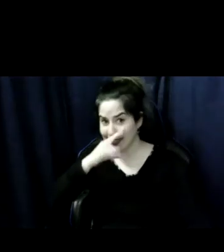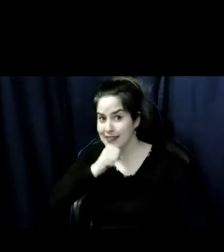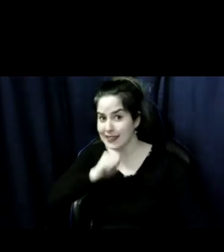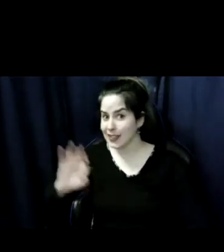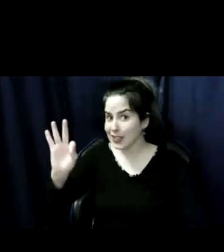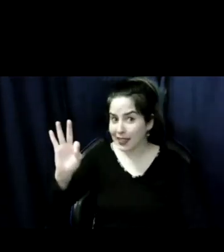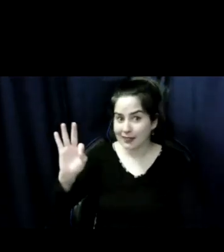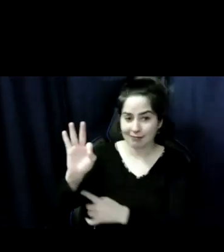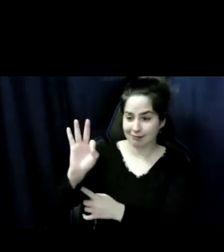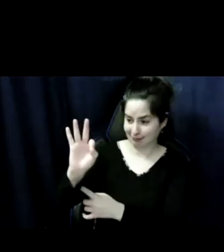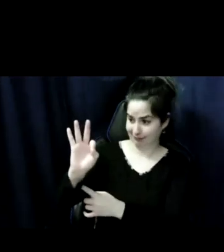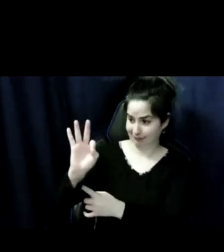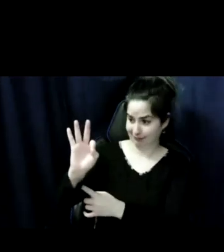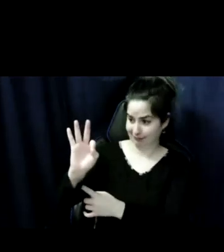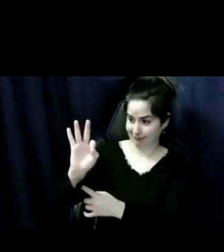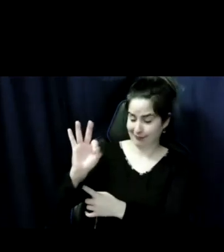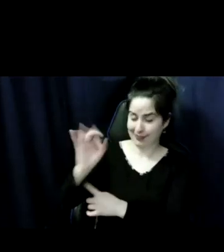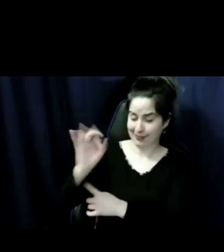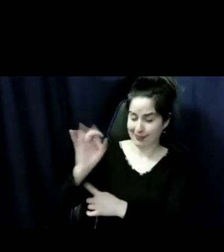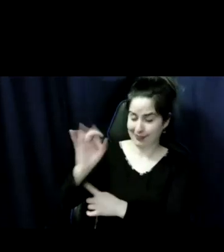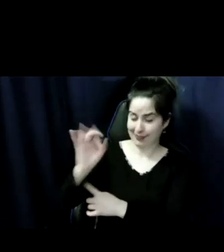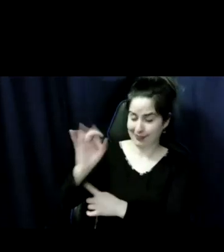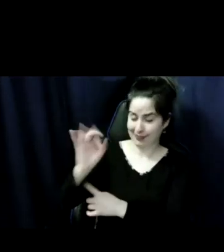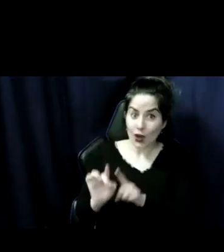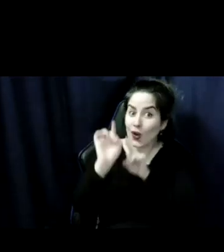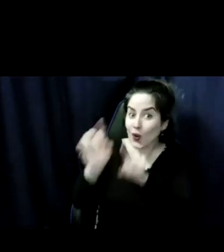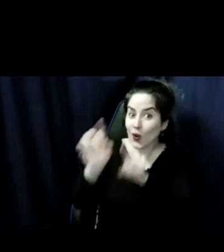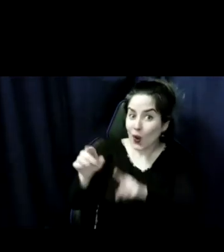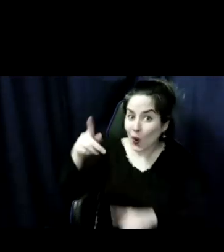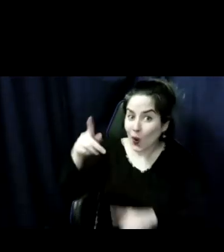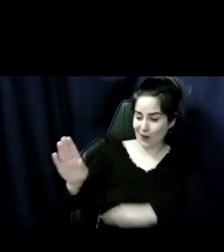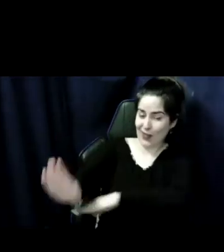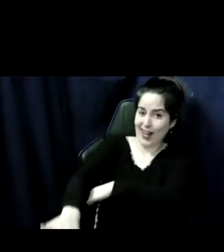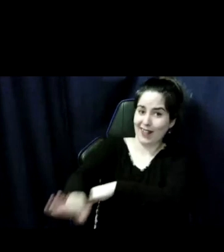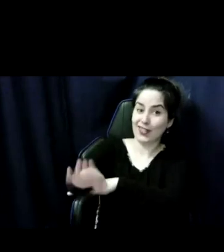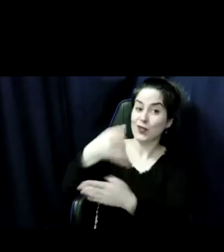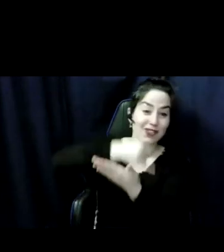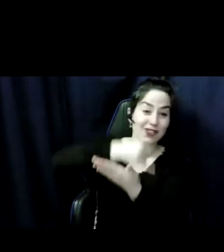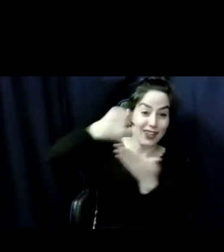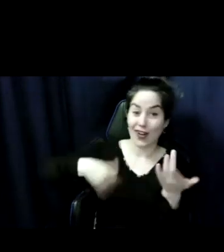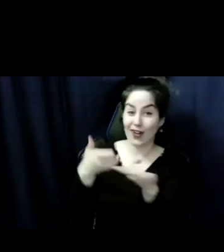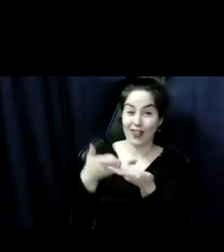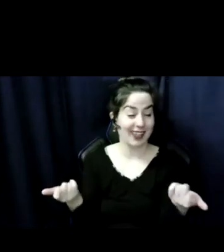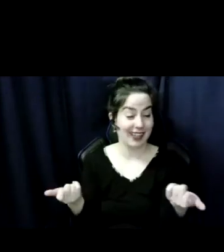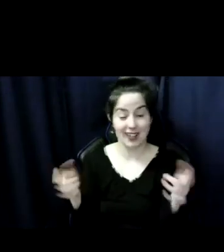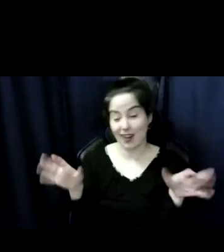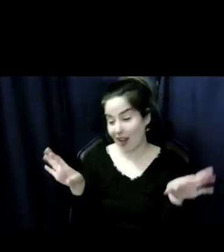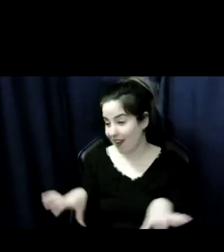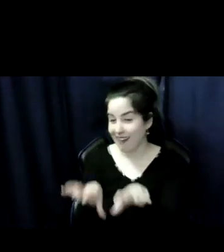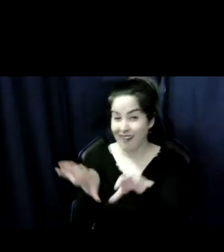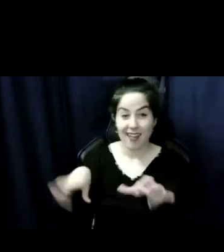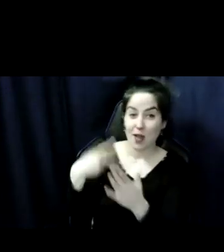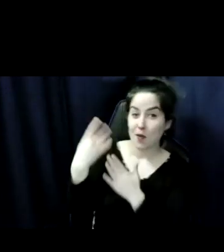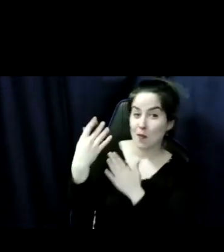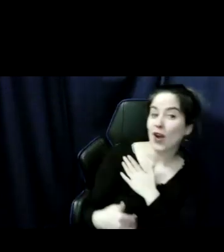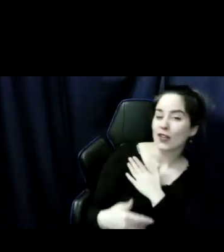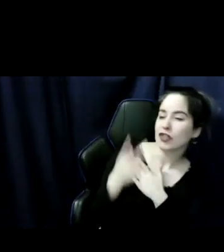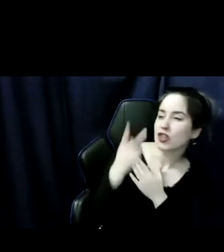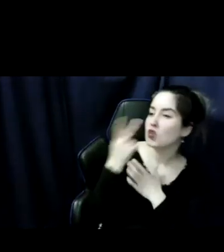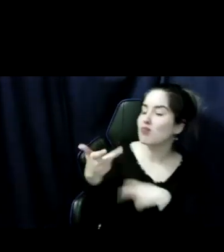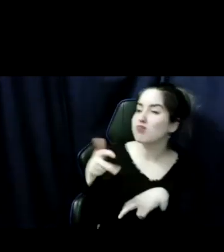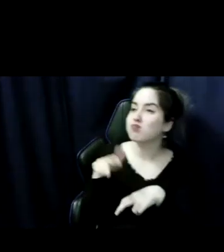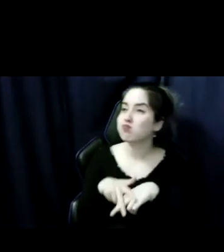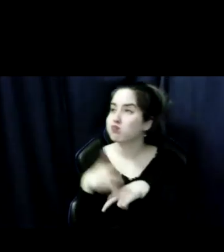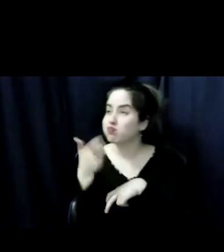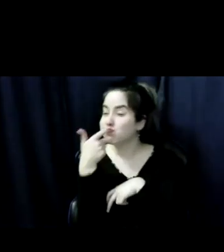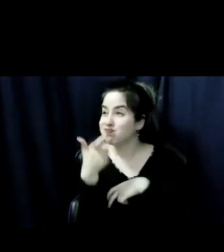if they got to go to over an avenue and do an activity or project or see a play or whatever, that